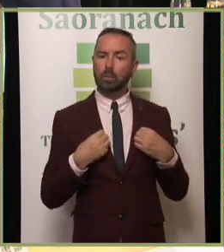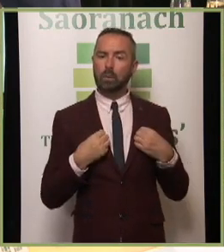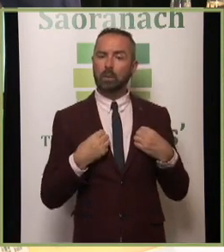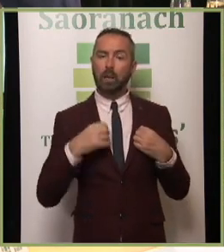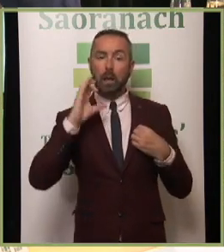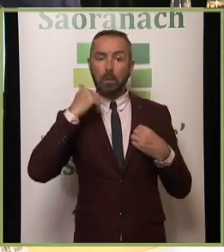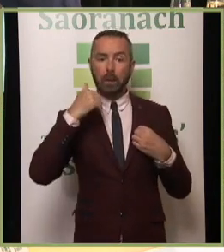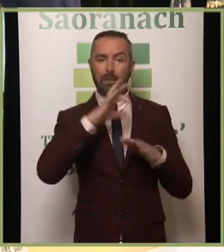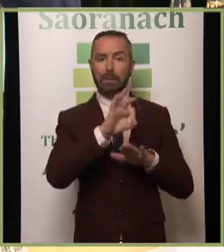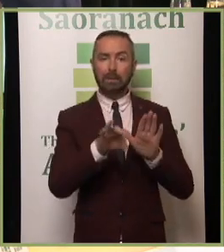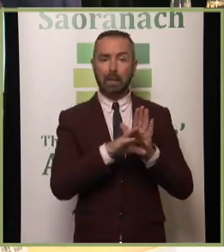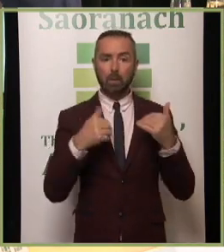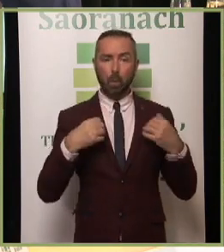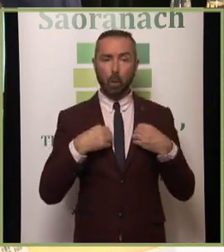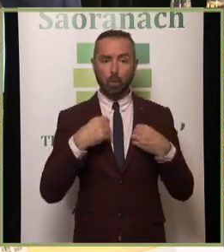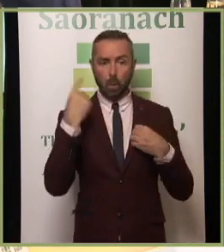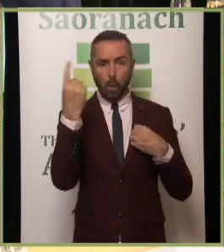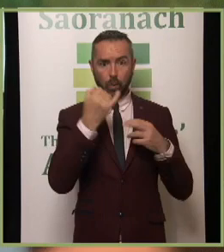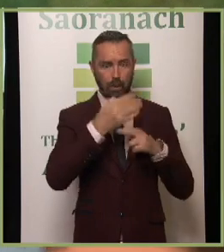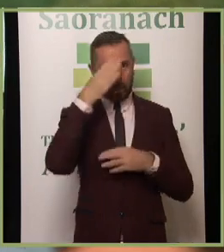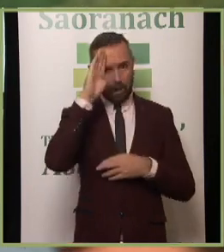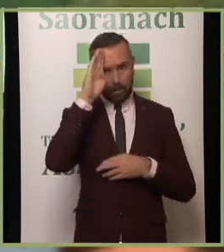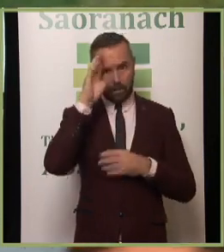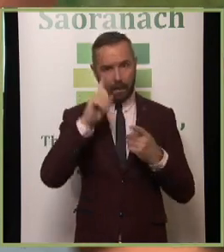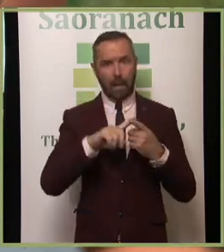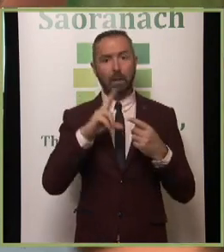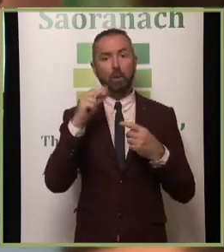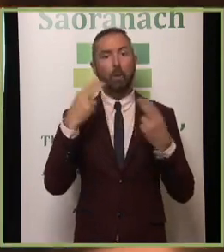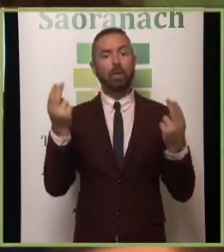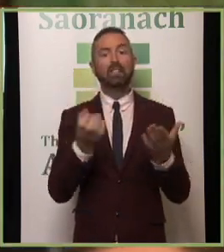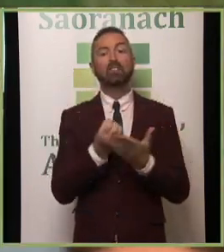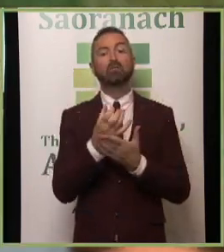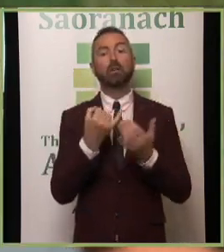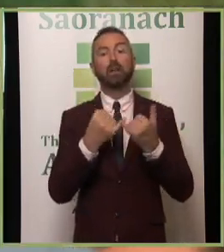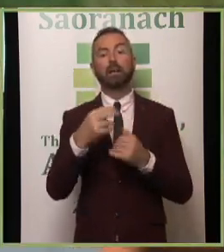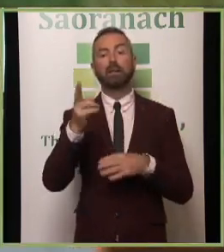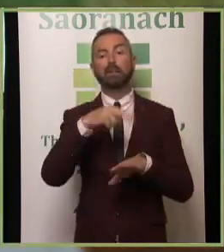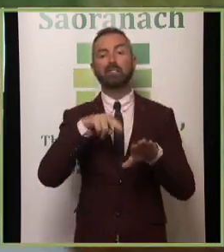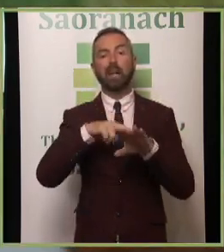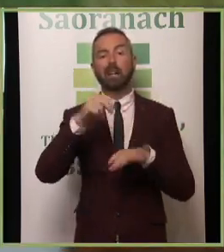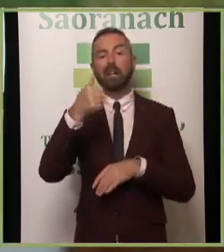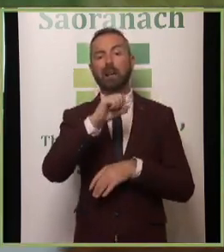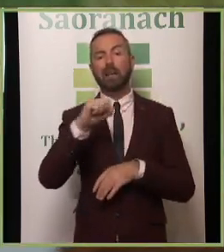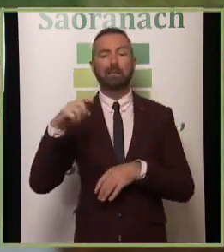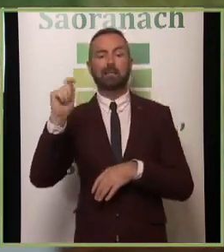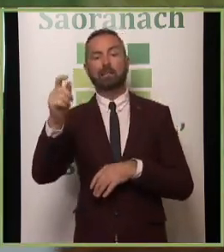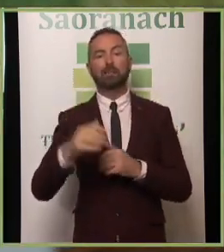state owns, and we don't need to describe it as a national asset, do we? It's up for debate.